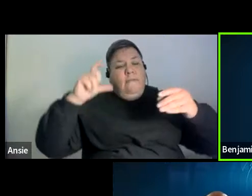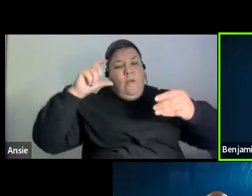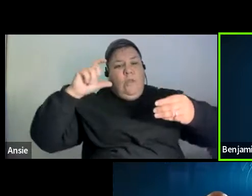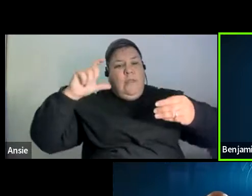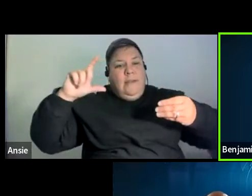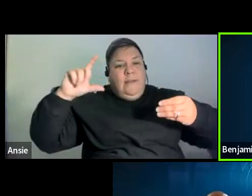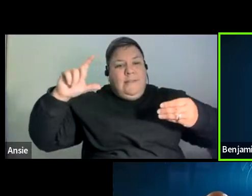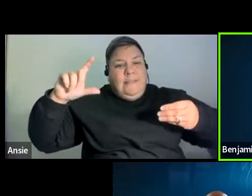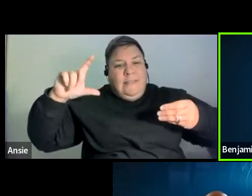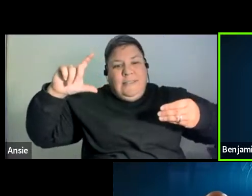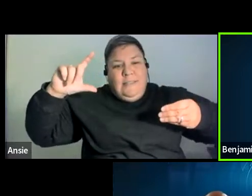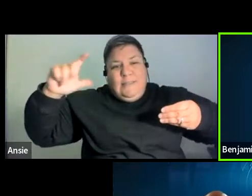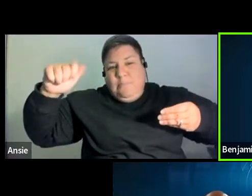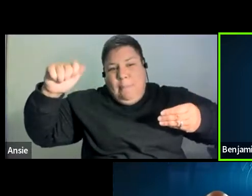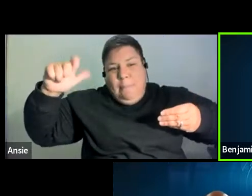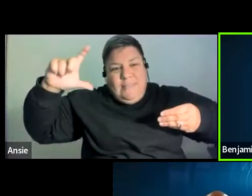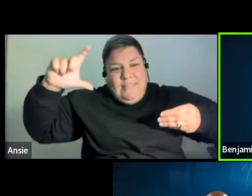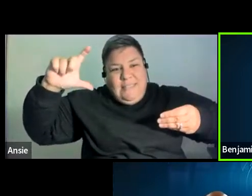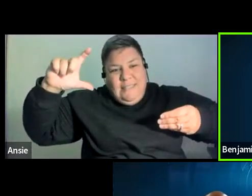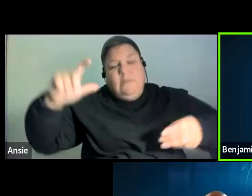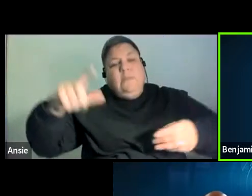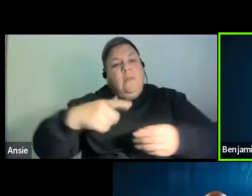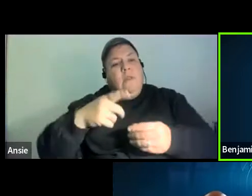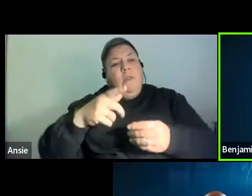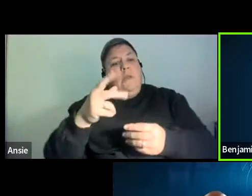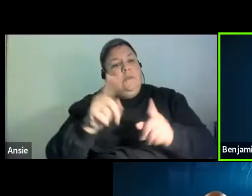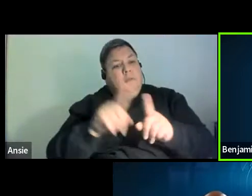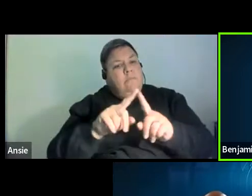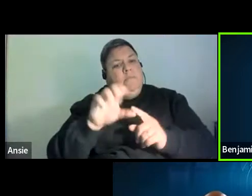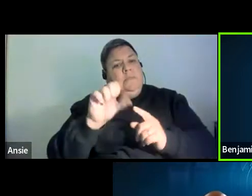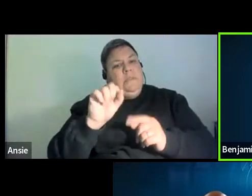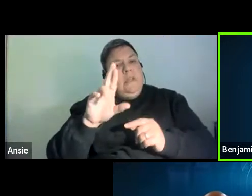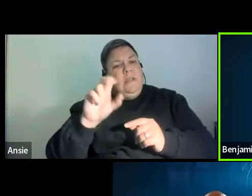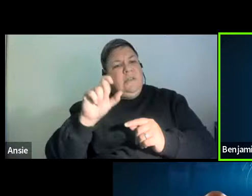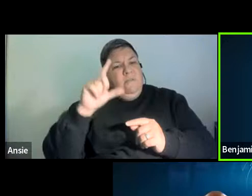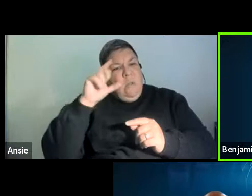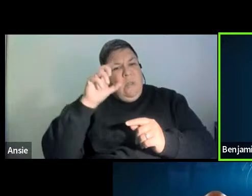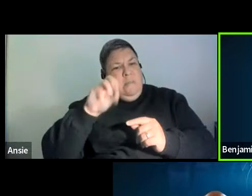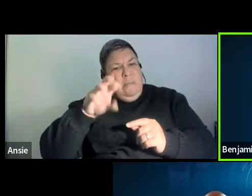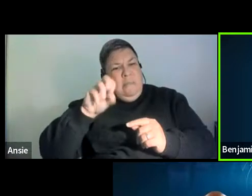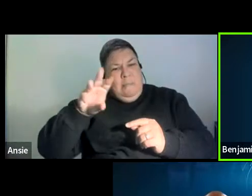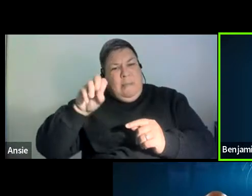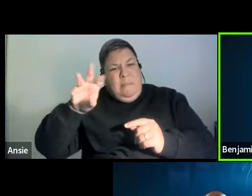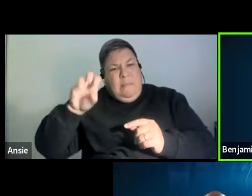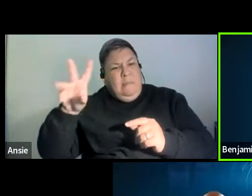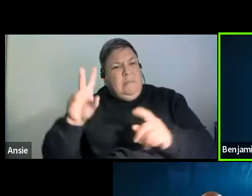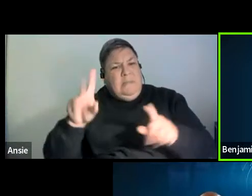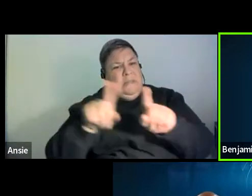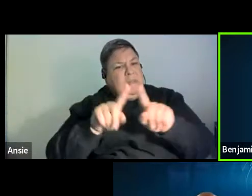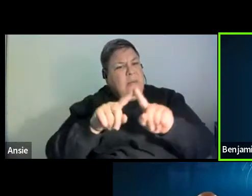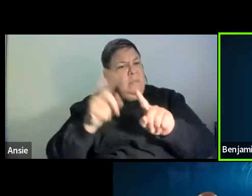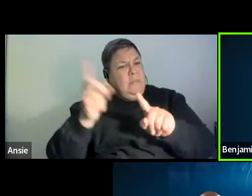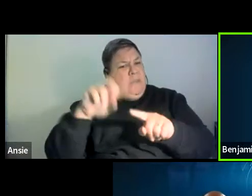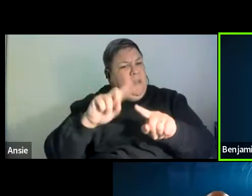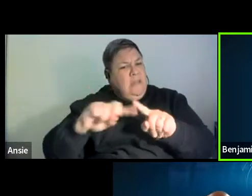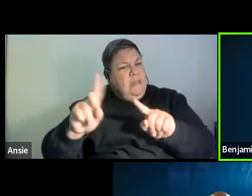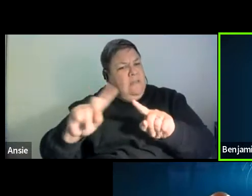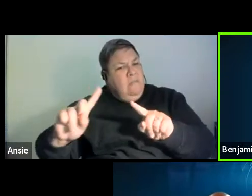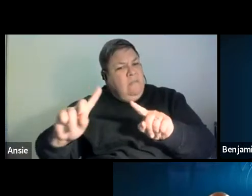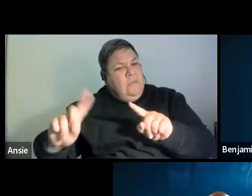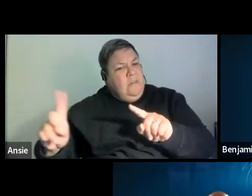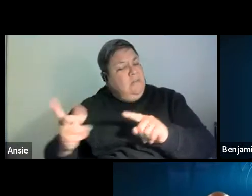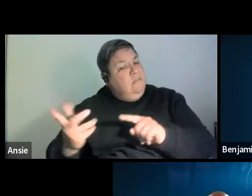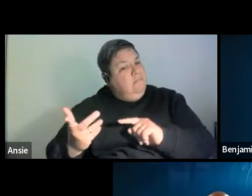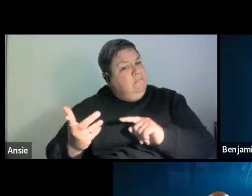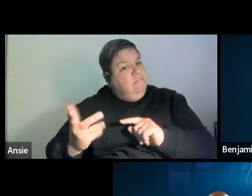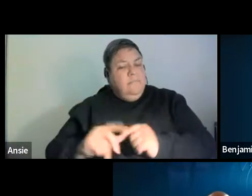note, especially when all other SARS selfie requirements are not the same day? Thank you for the